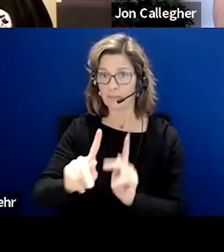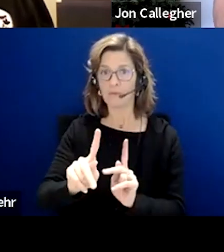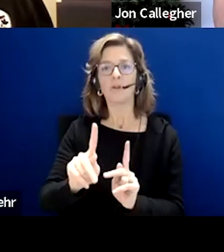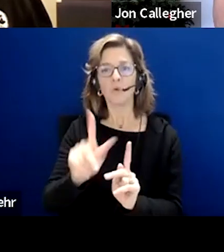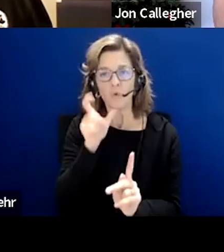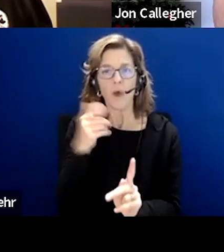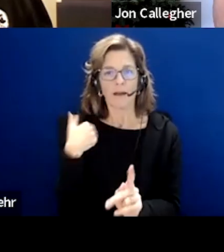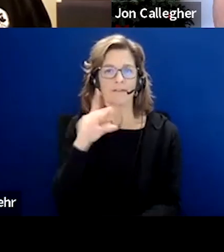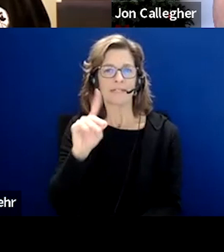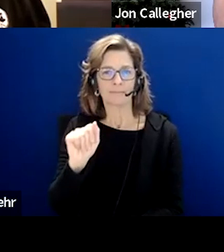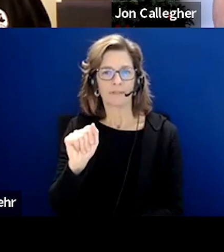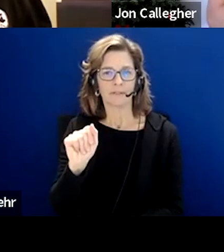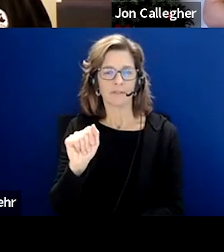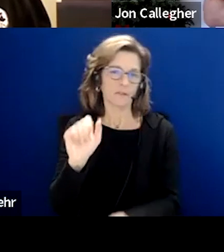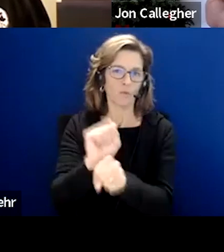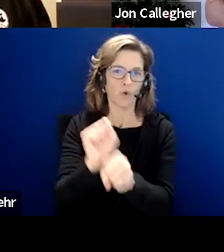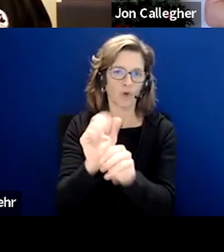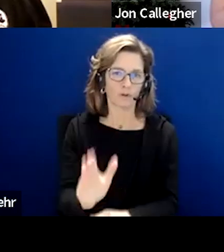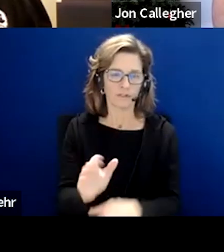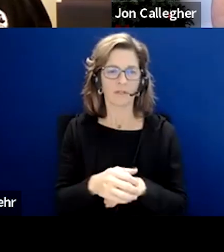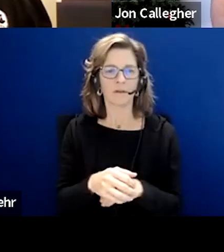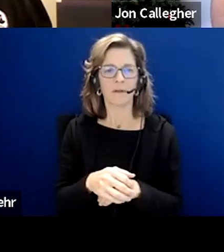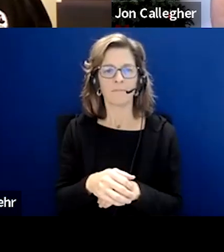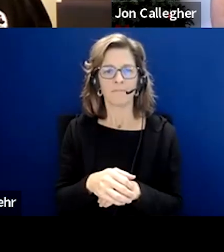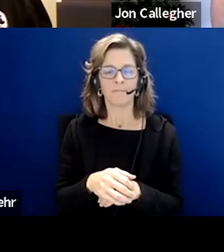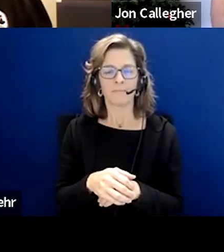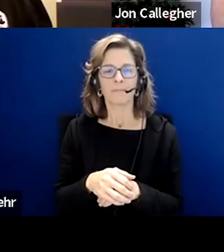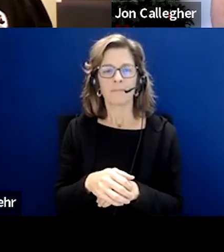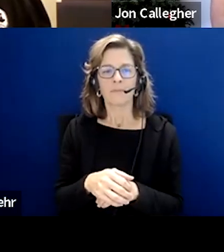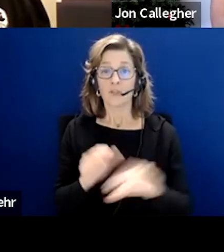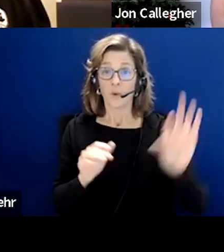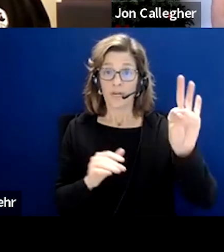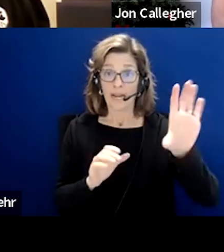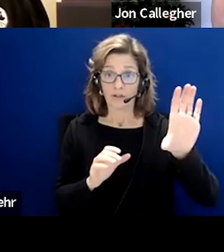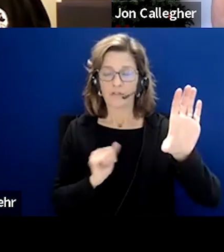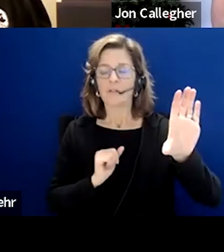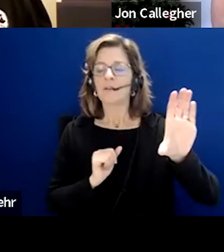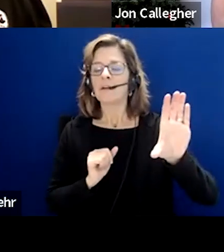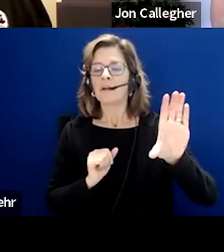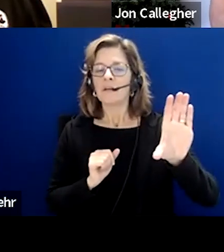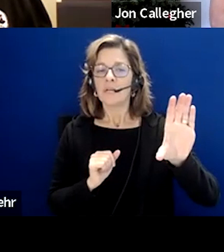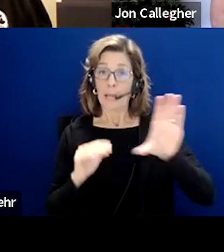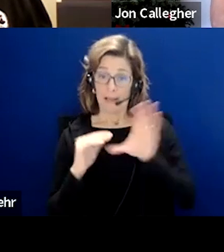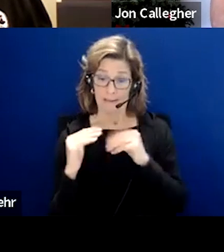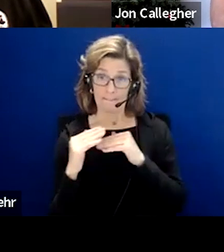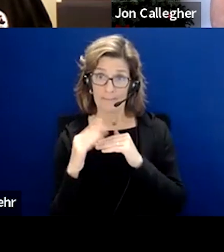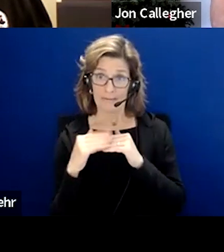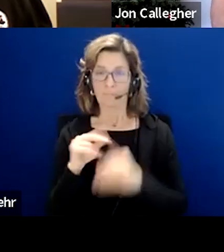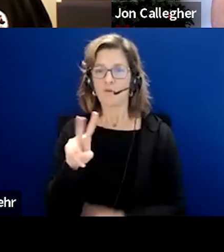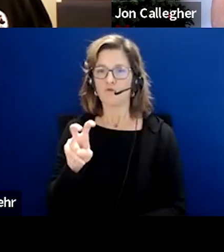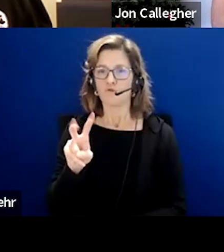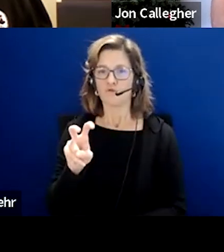Canada. And that included a minimum of 200 responses, with those reporting at least